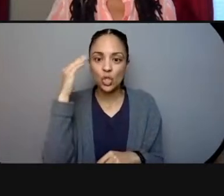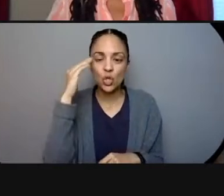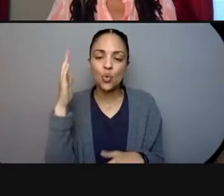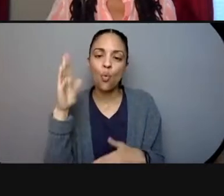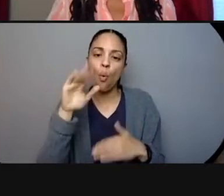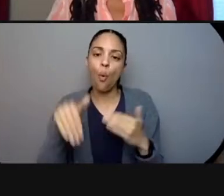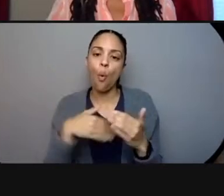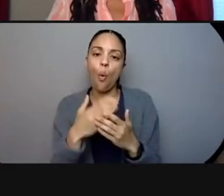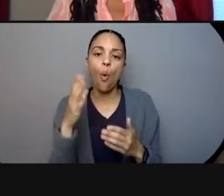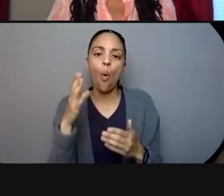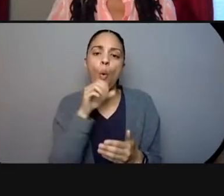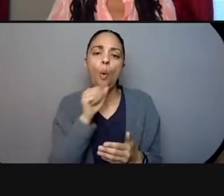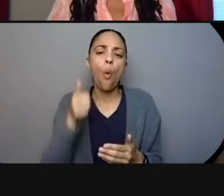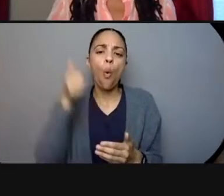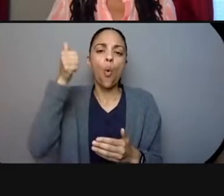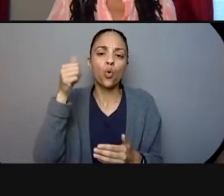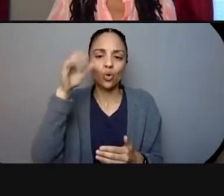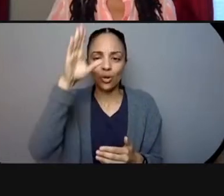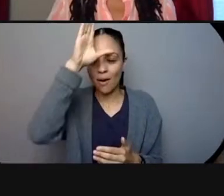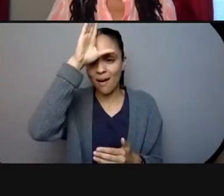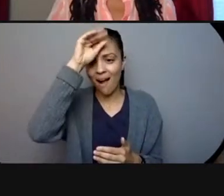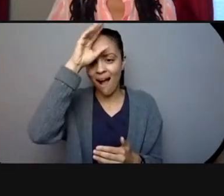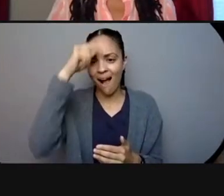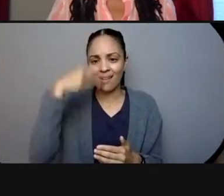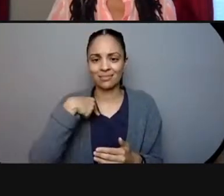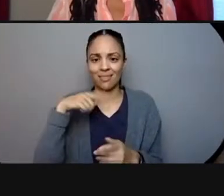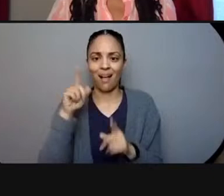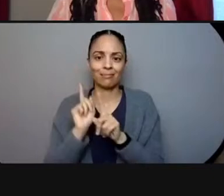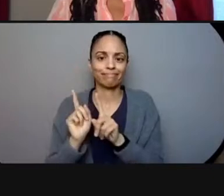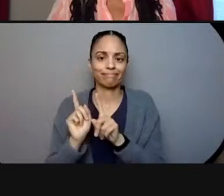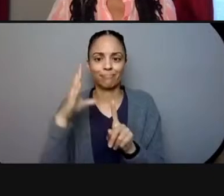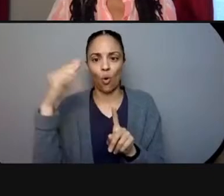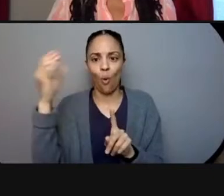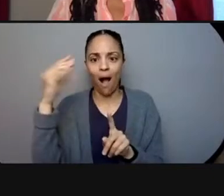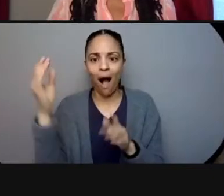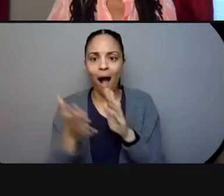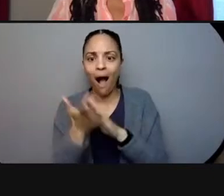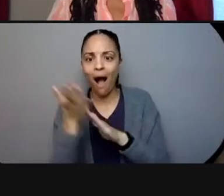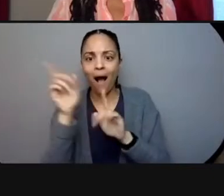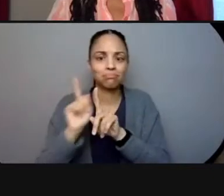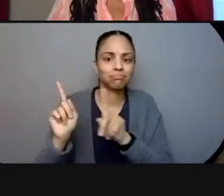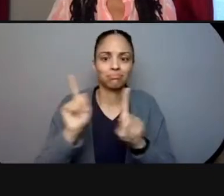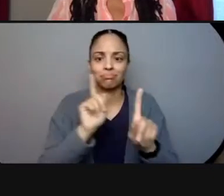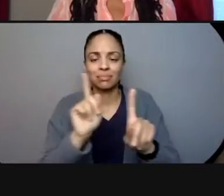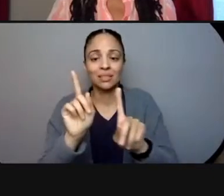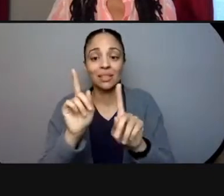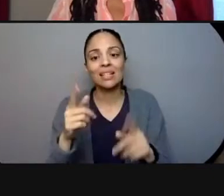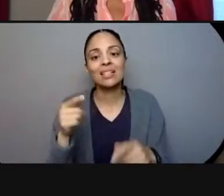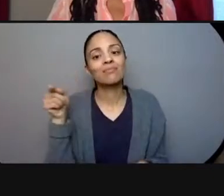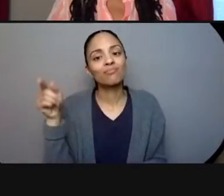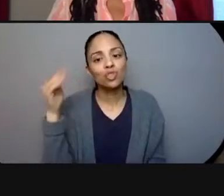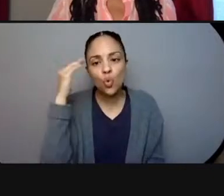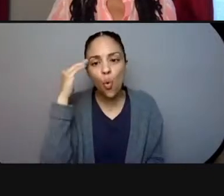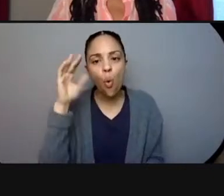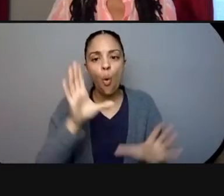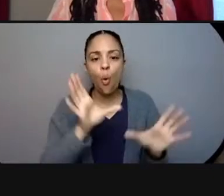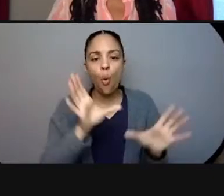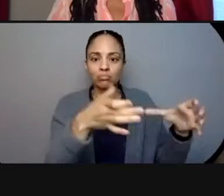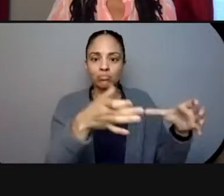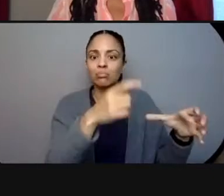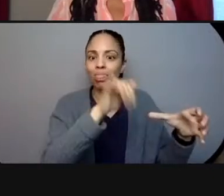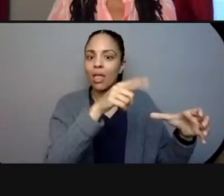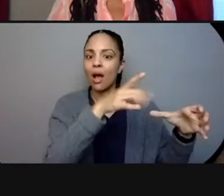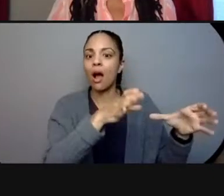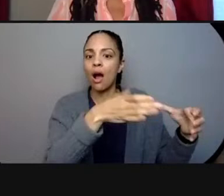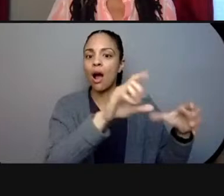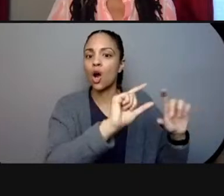me. You know what I mean? And I was the younger brother to everybody when I first started dancing. She was like, I knew that you were around a bunch of older dudes